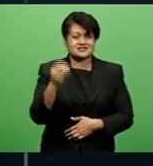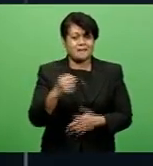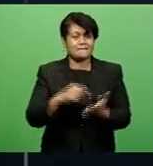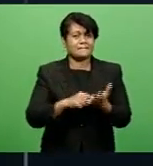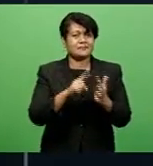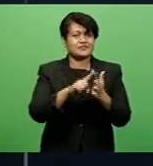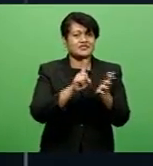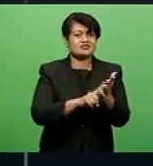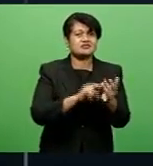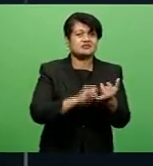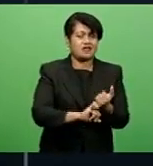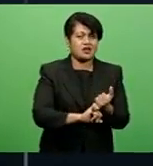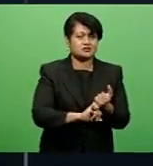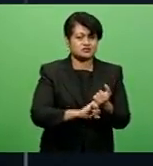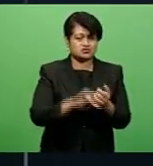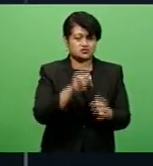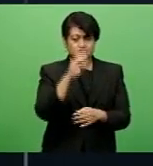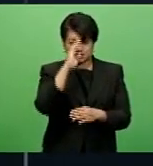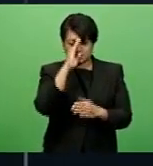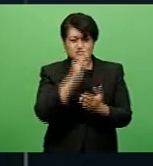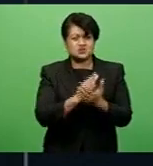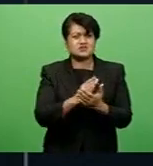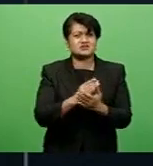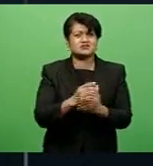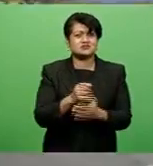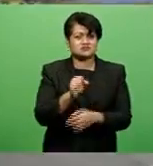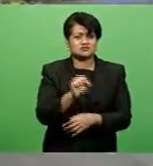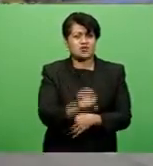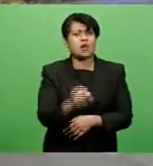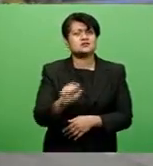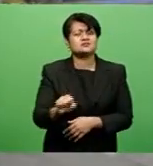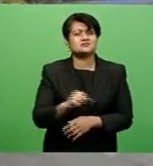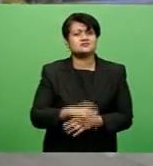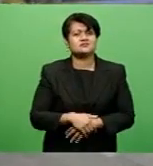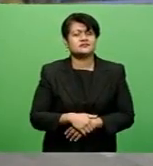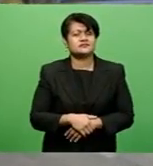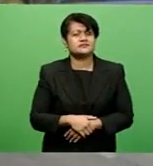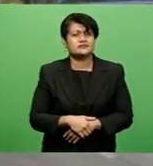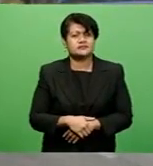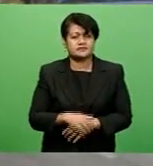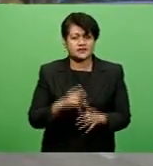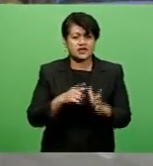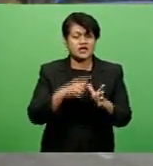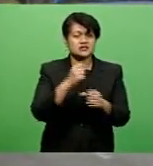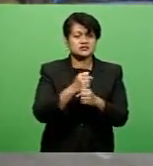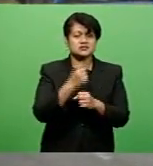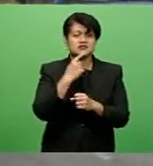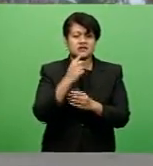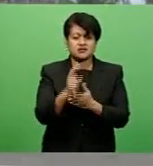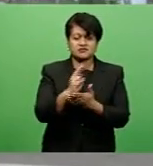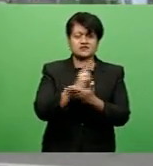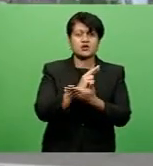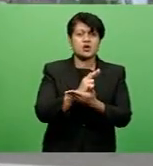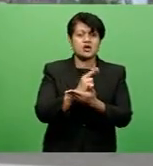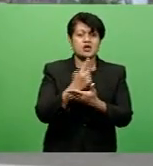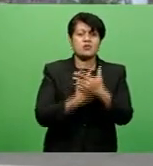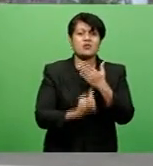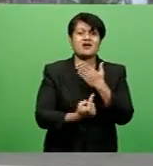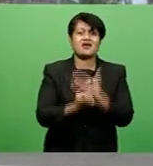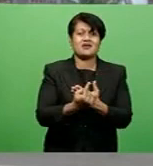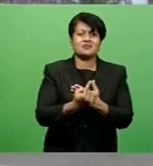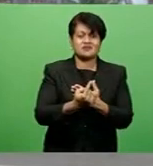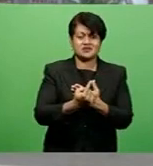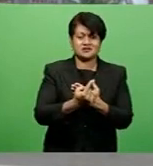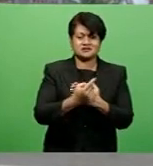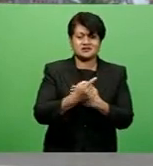scholarship as bordering on academic sabotage. Aya Syed Qayyum says the review revealed a lack of transparency for students